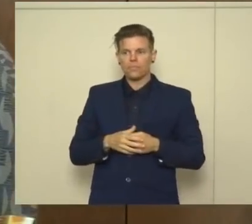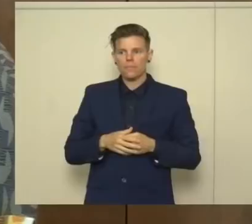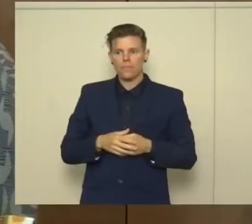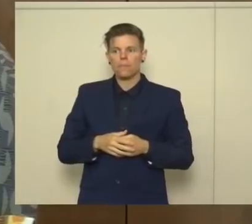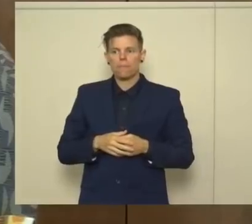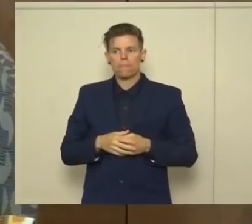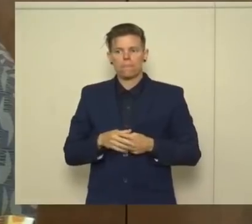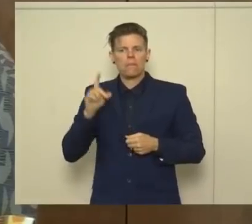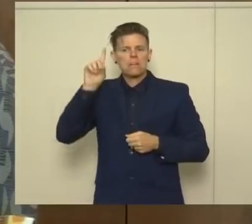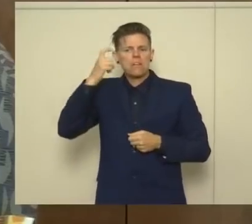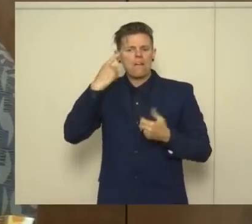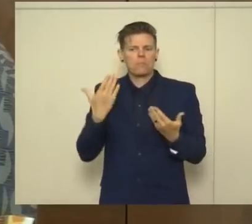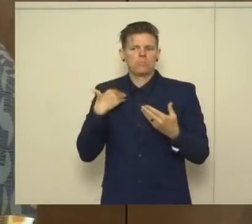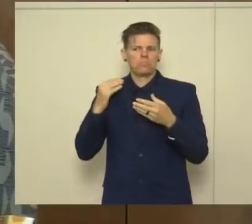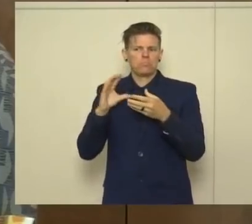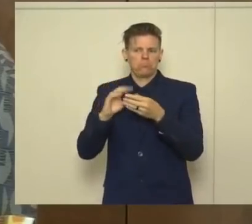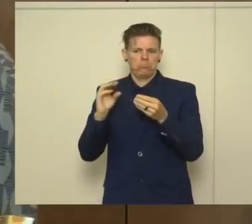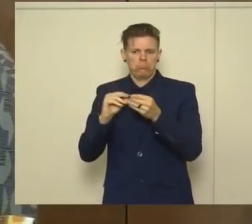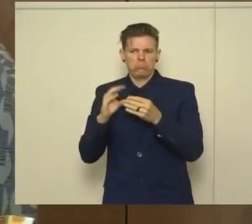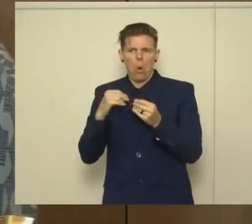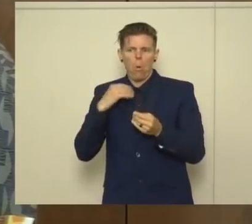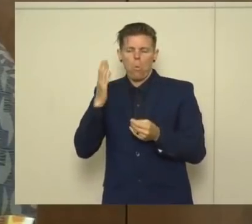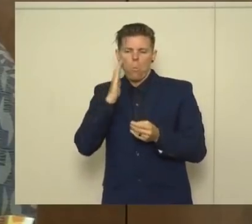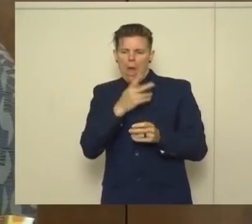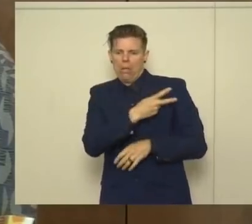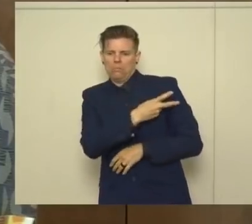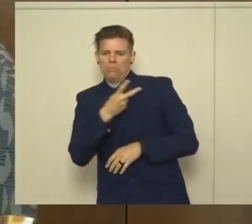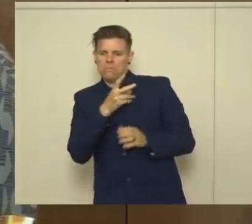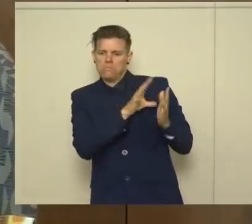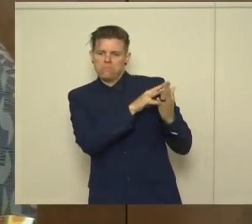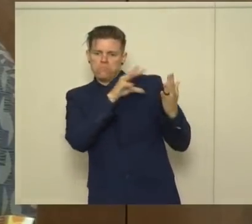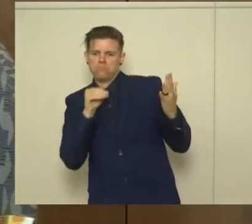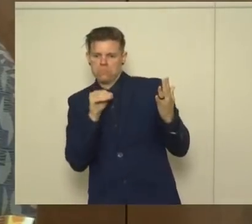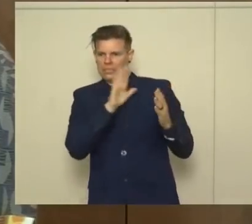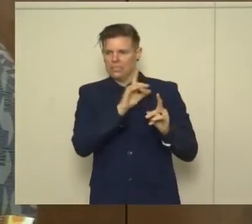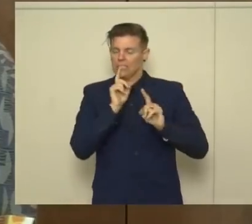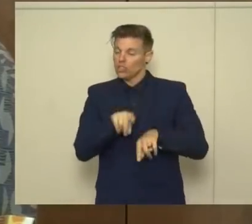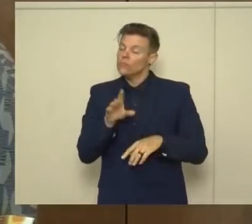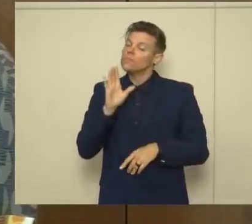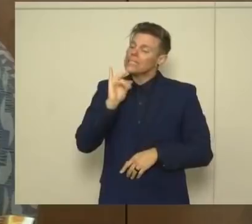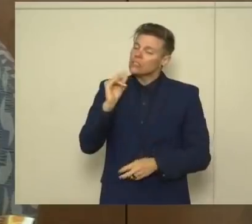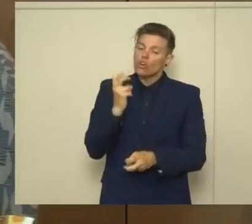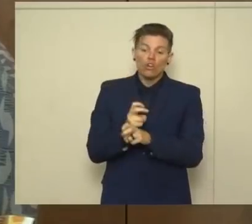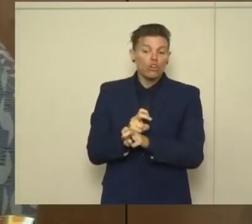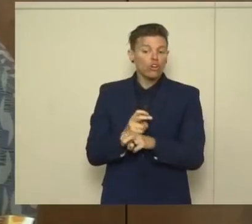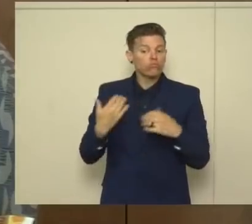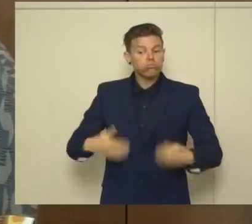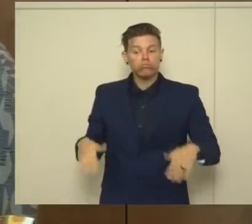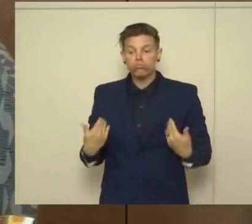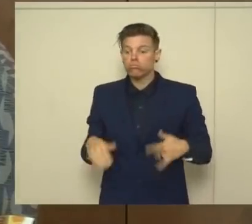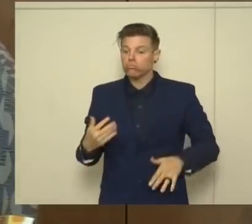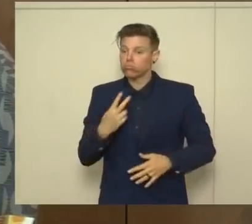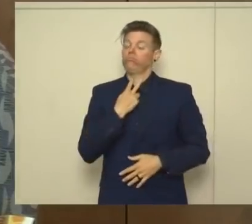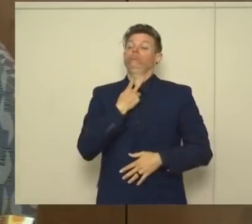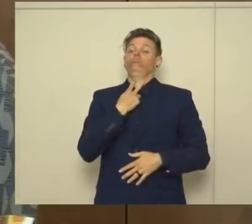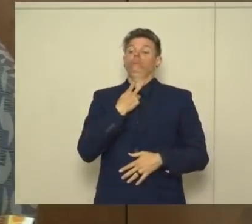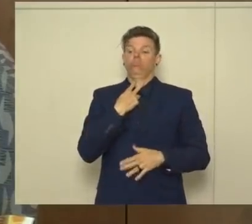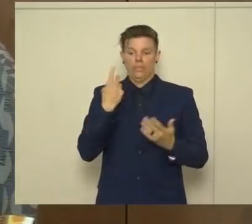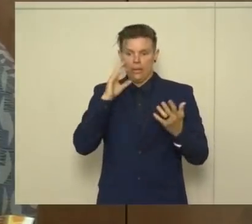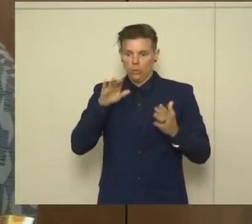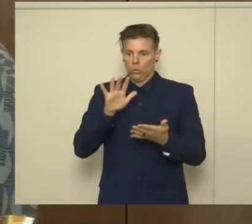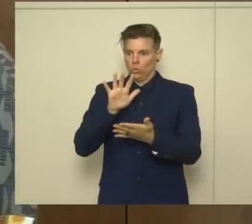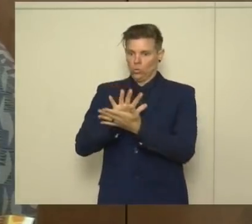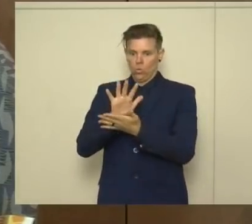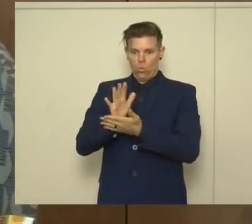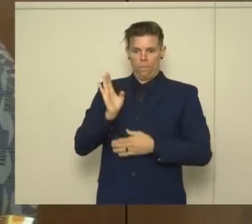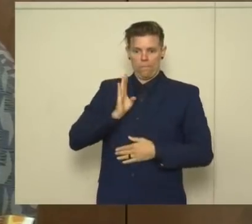Chris, these are really hard decisions. Think about where the school boards are. They're in the same position, frankly,